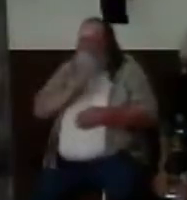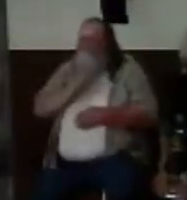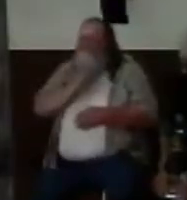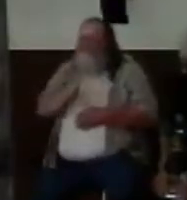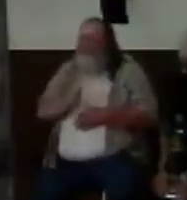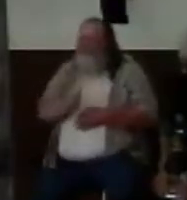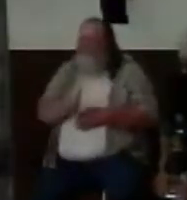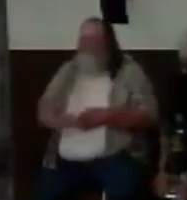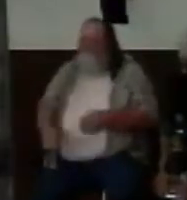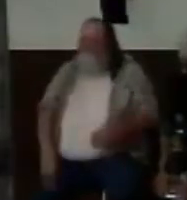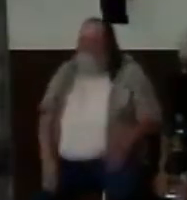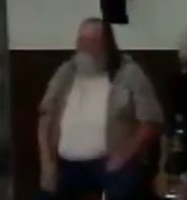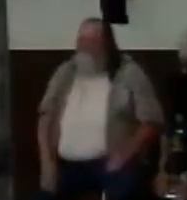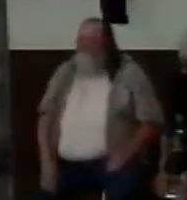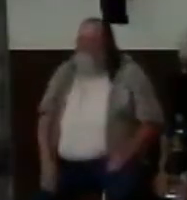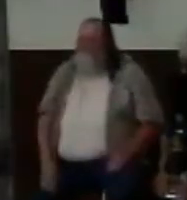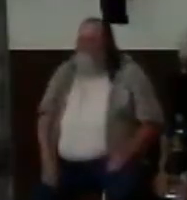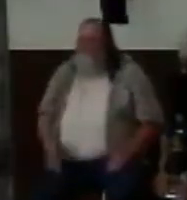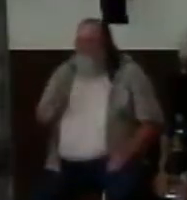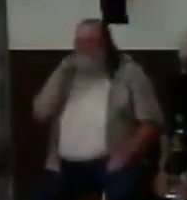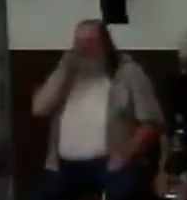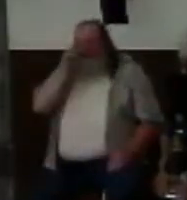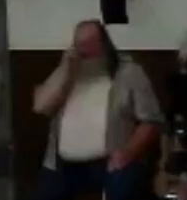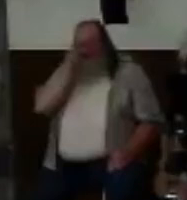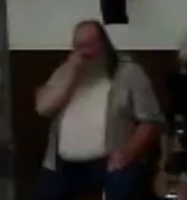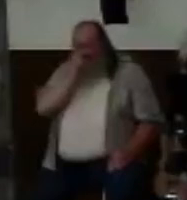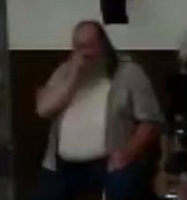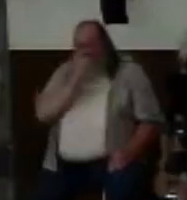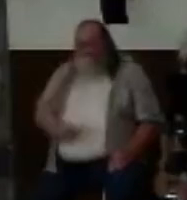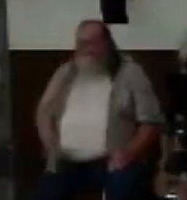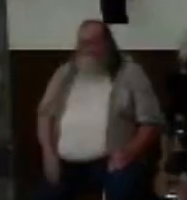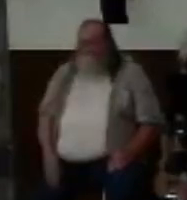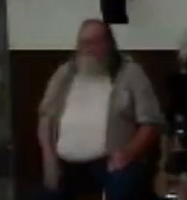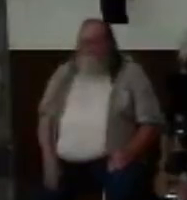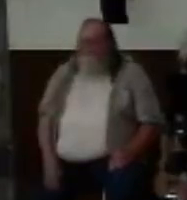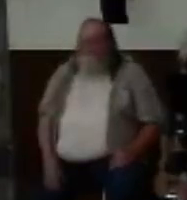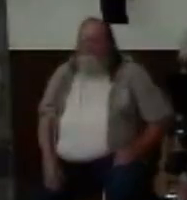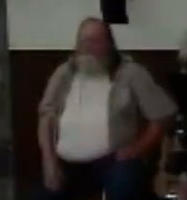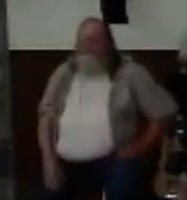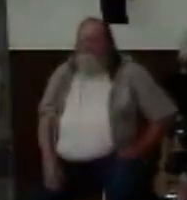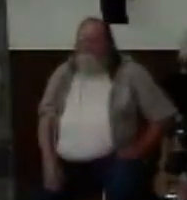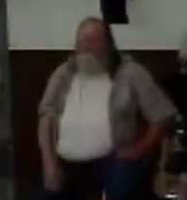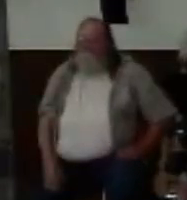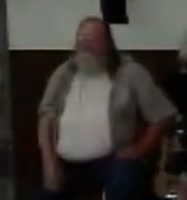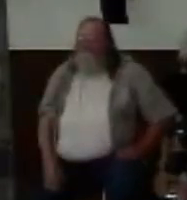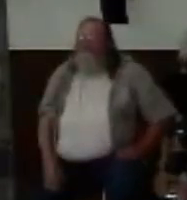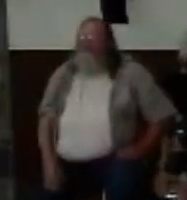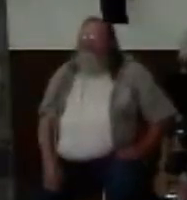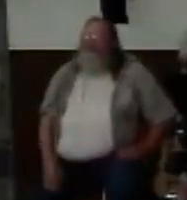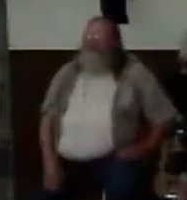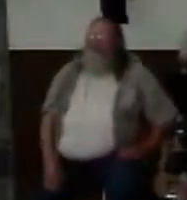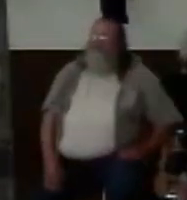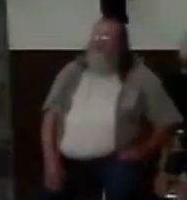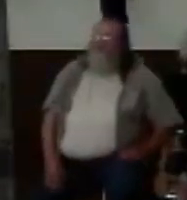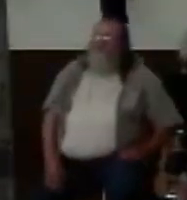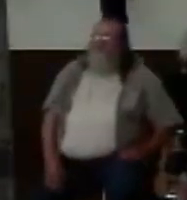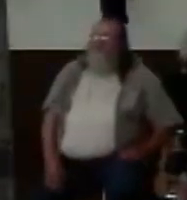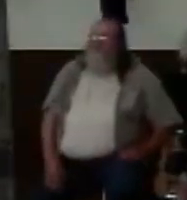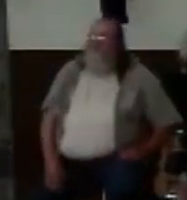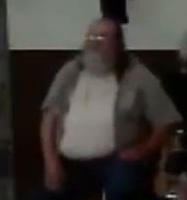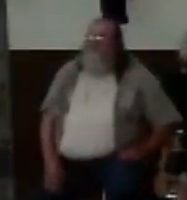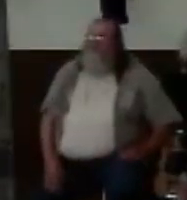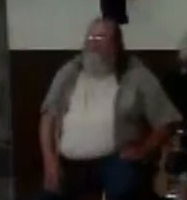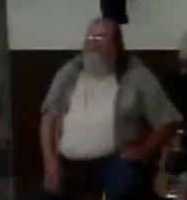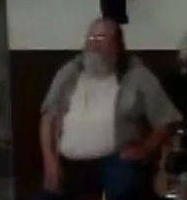No, they weren't living for fame. They weren't living for success. They weren't in the lineage to